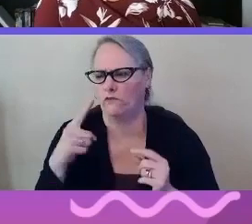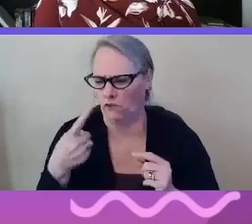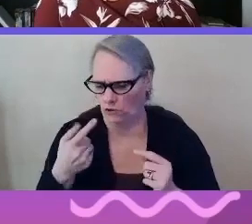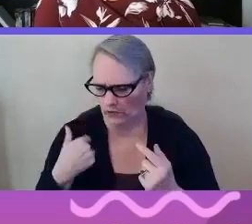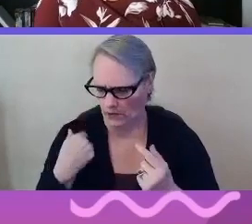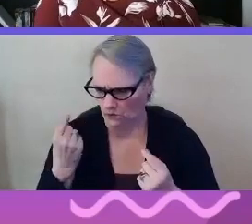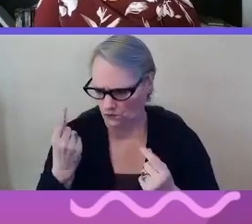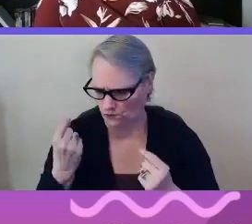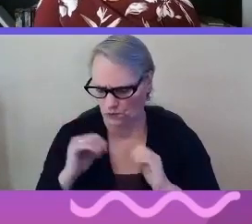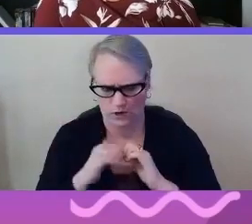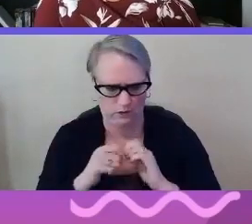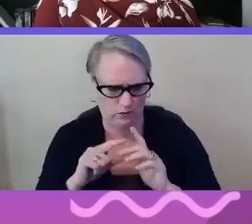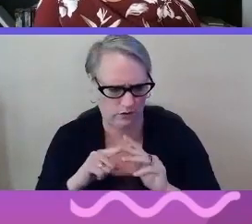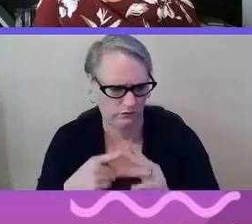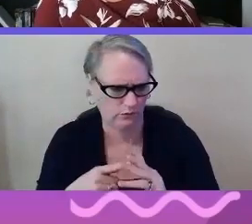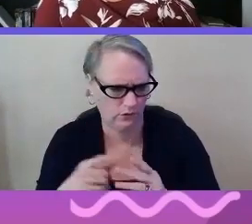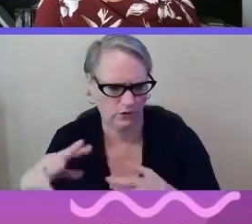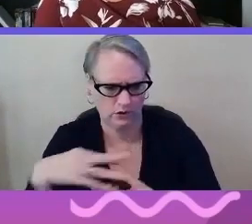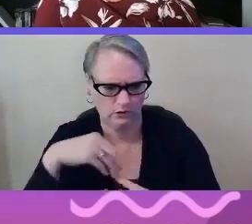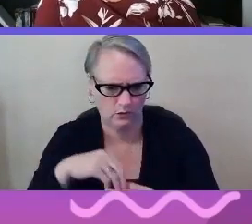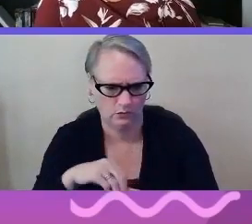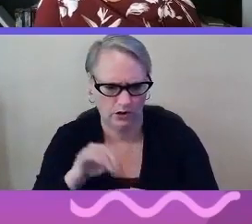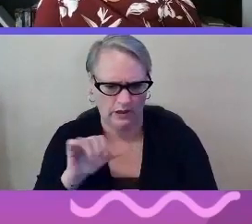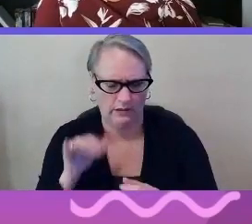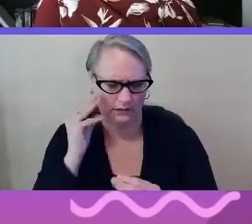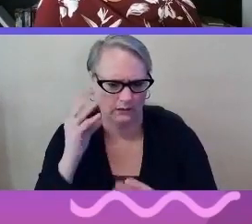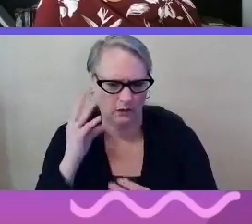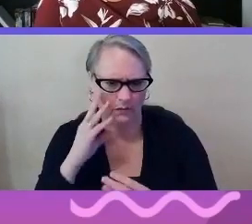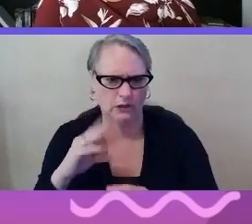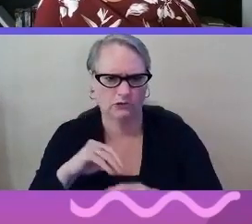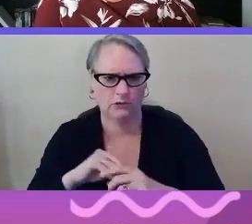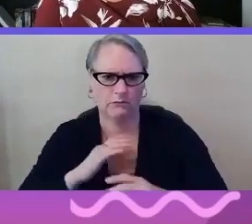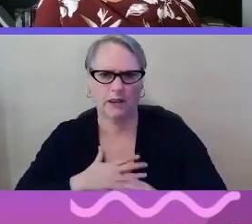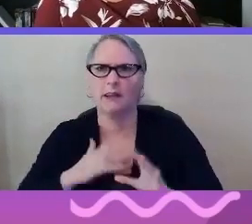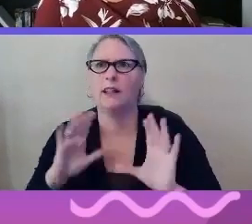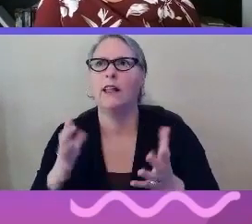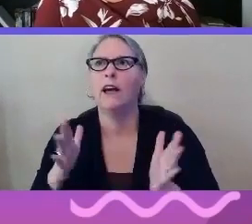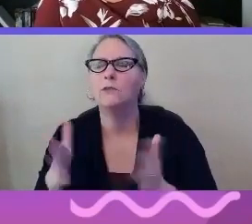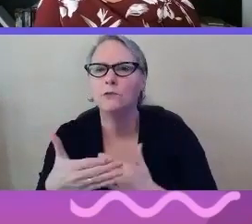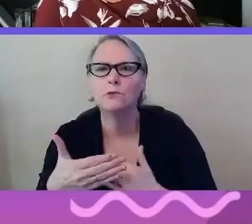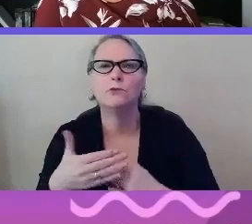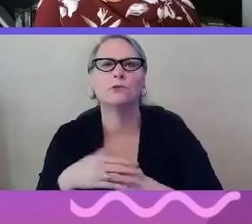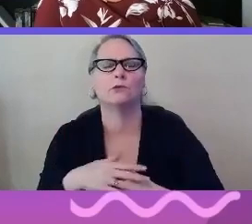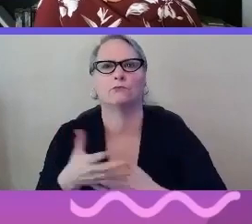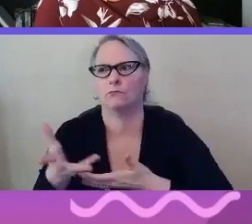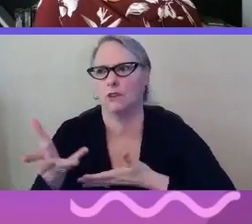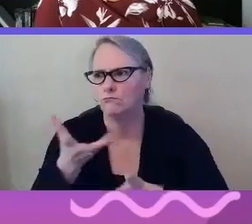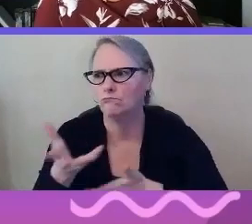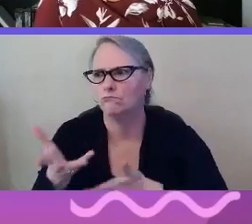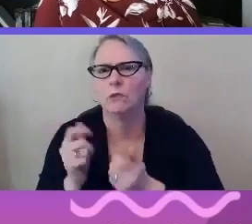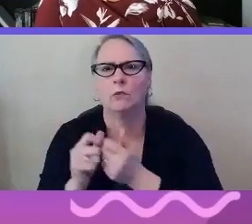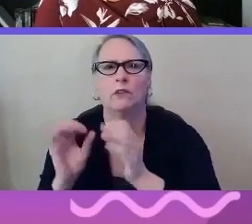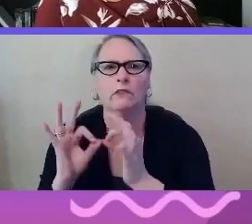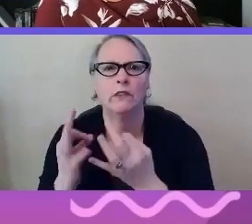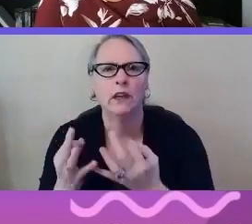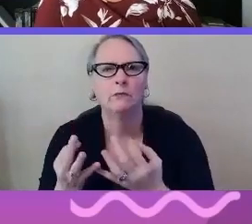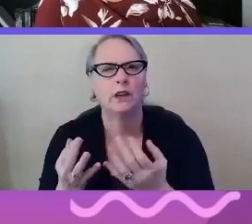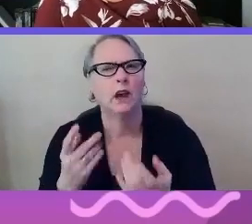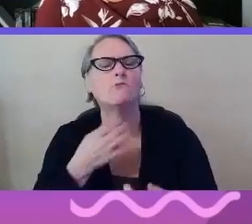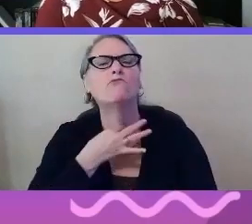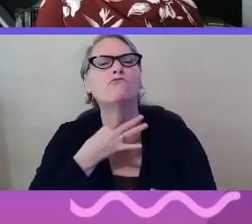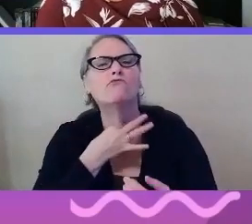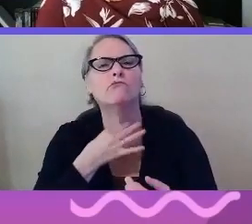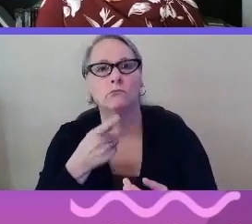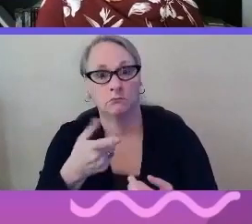And how should I start incorporating this into my classroom and my practice with families and the work that I'm doing? So I wonder if you have